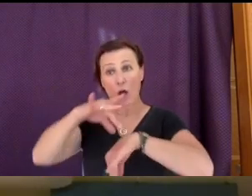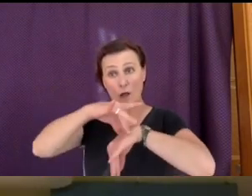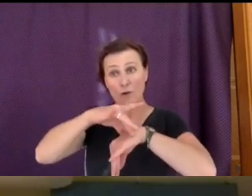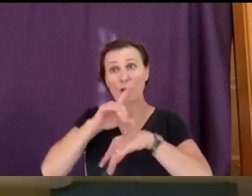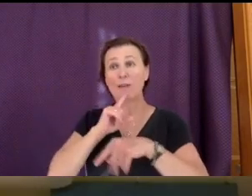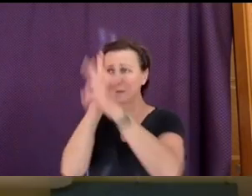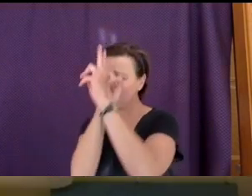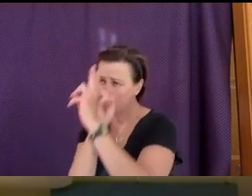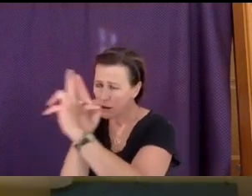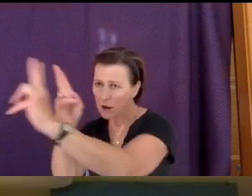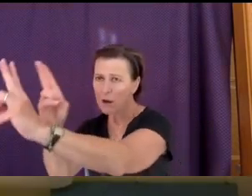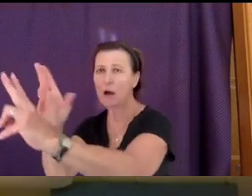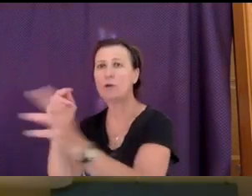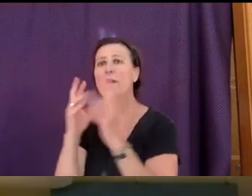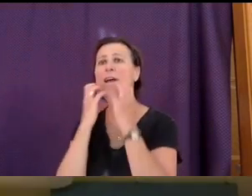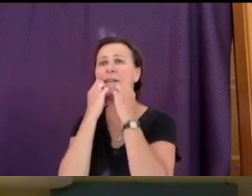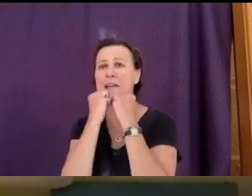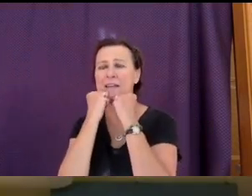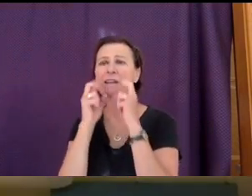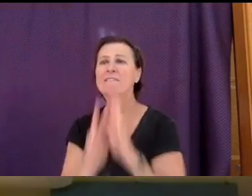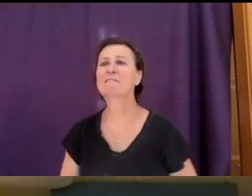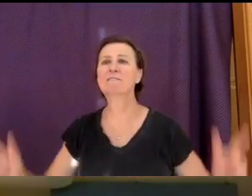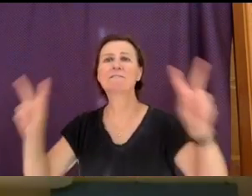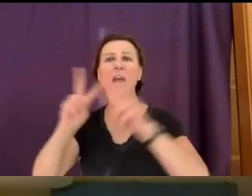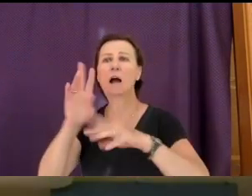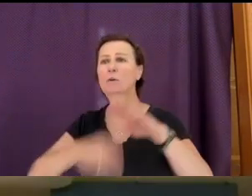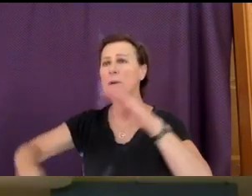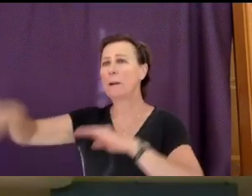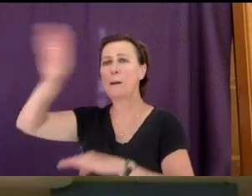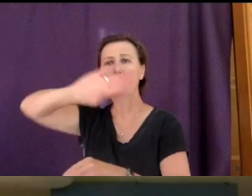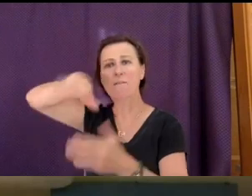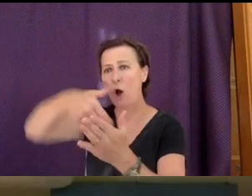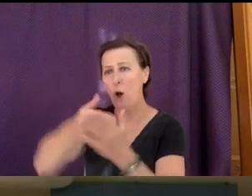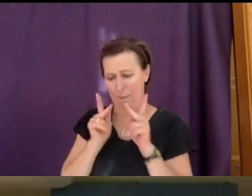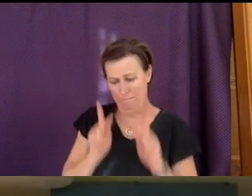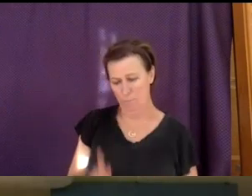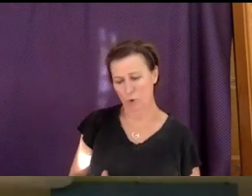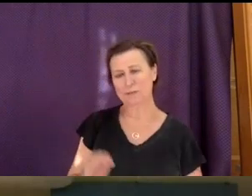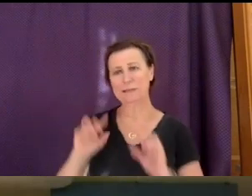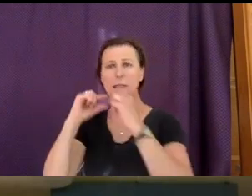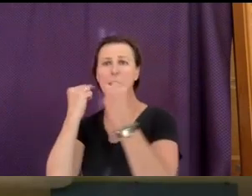and valued above all personal and group concerns,